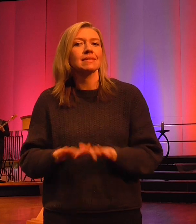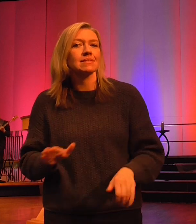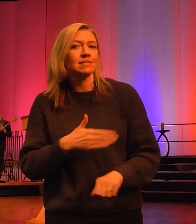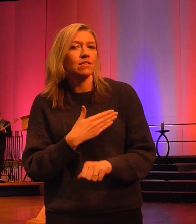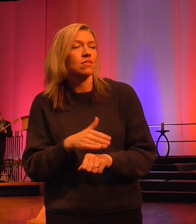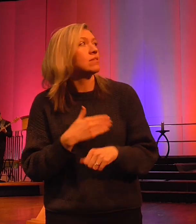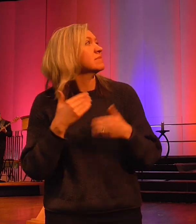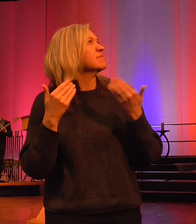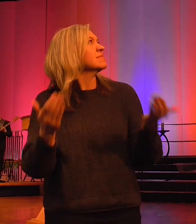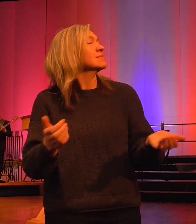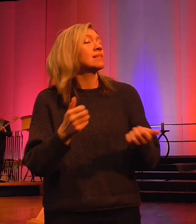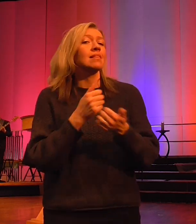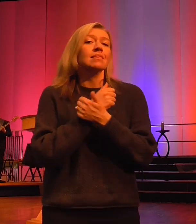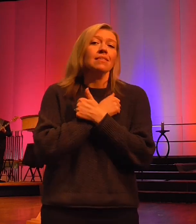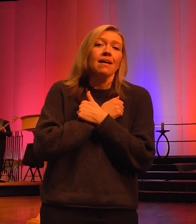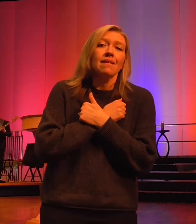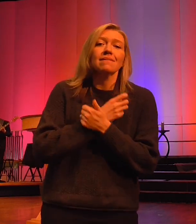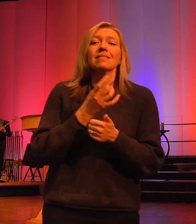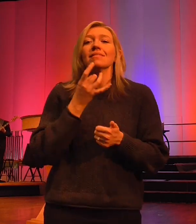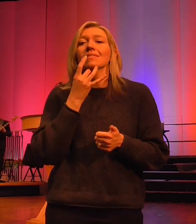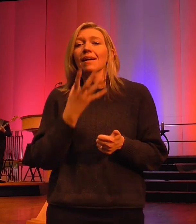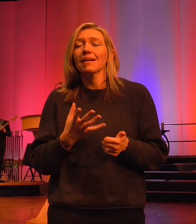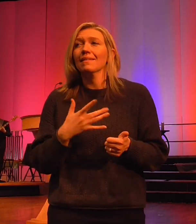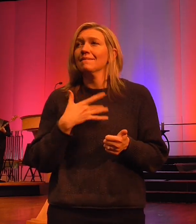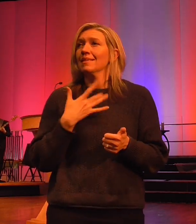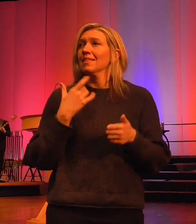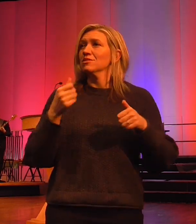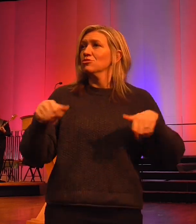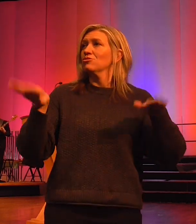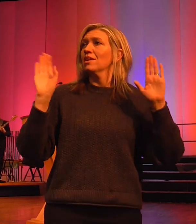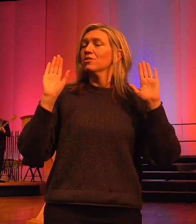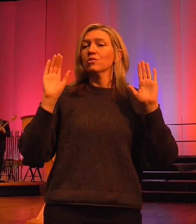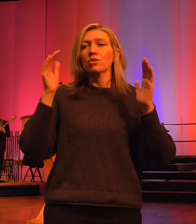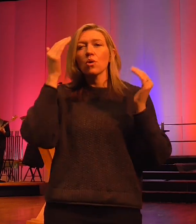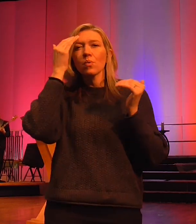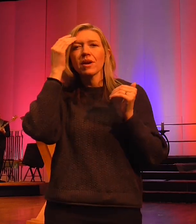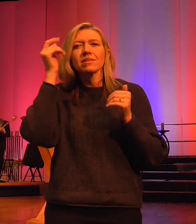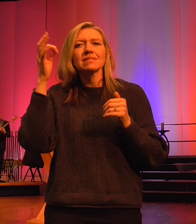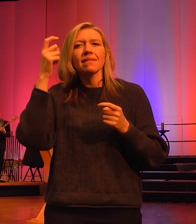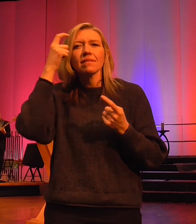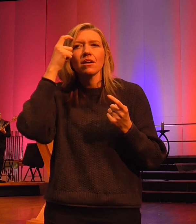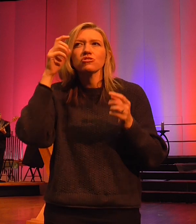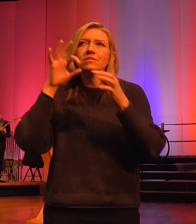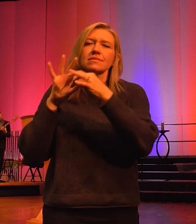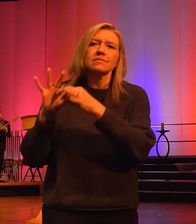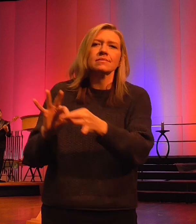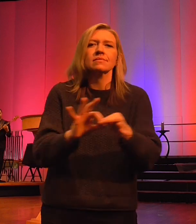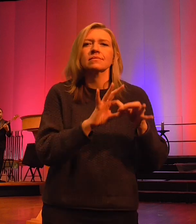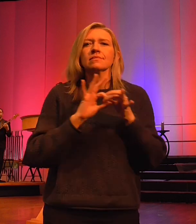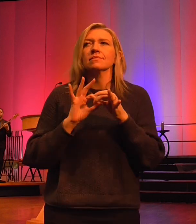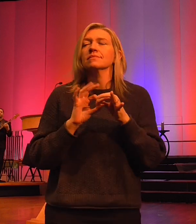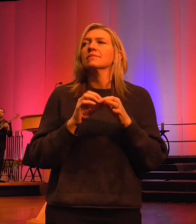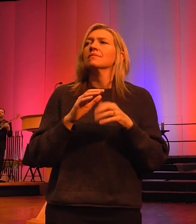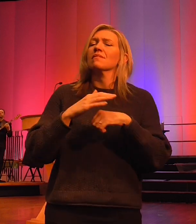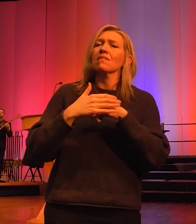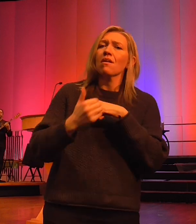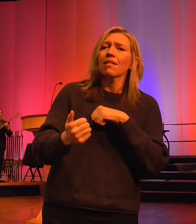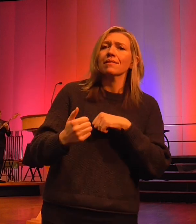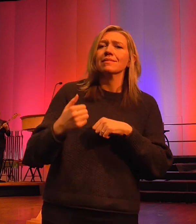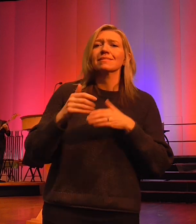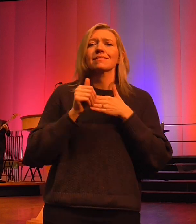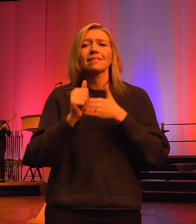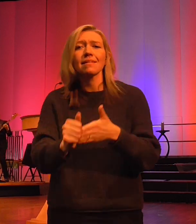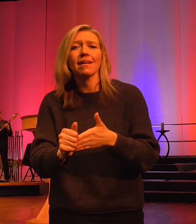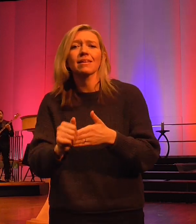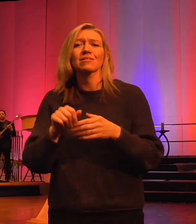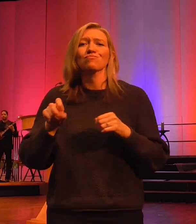go forth in love and light, feeling the surrender of the awareness of our consciousness of oneness, calling us, guiding us, and leading us along